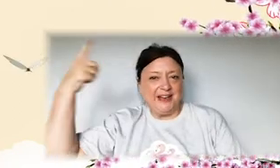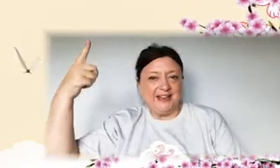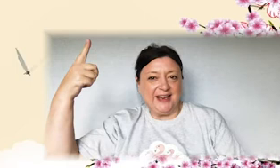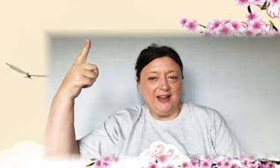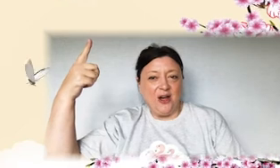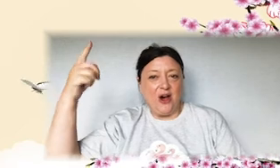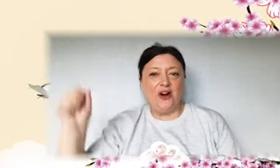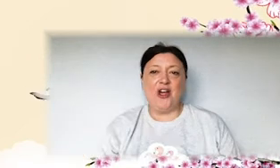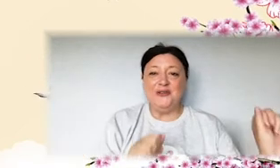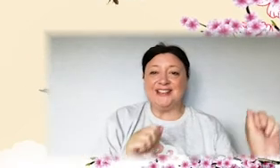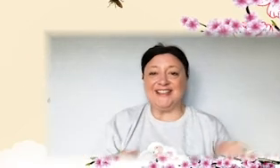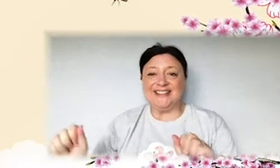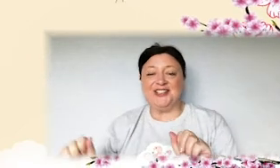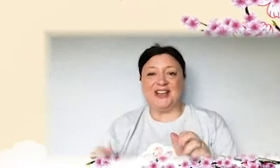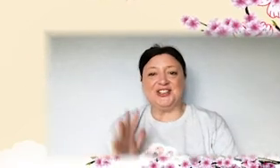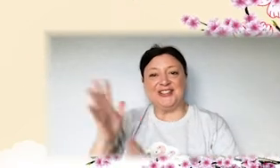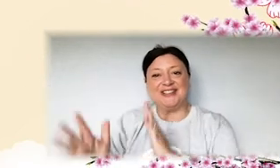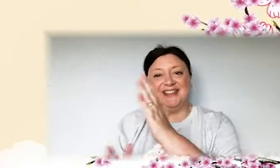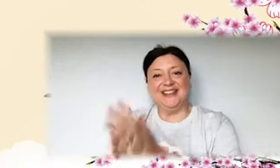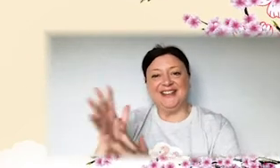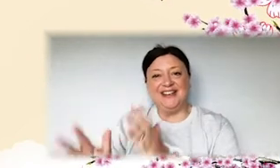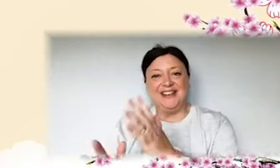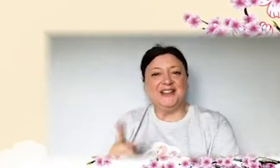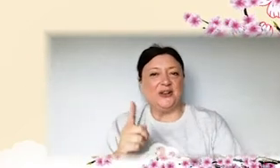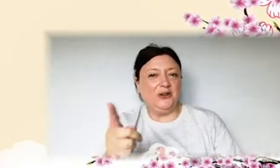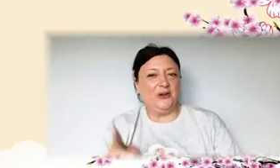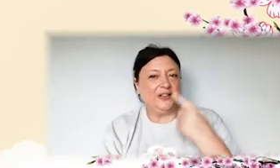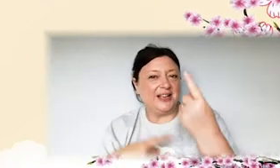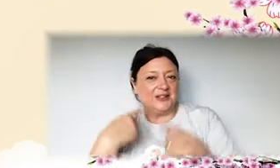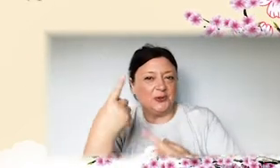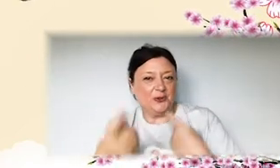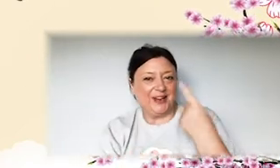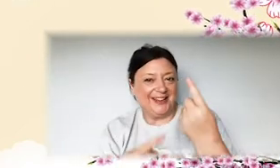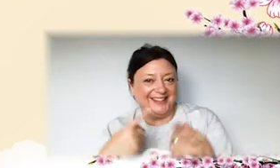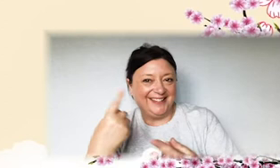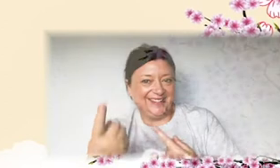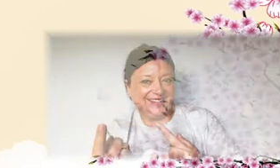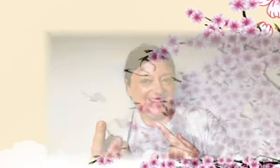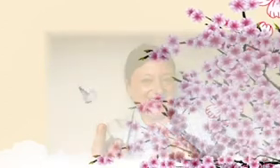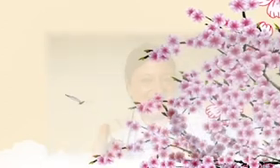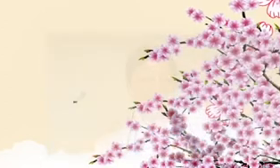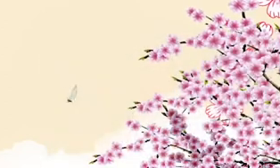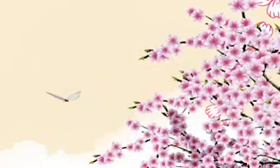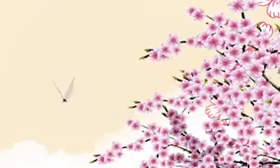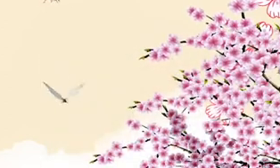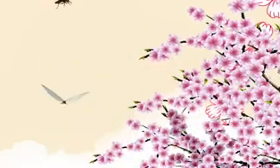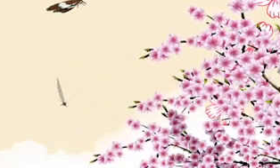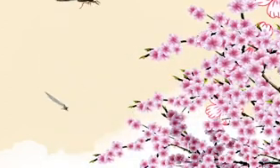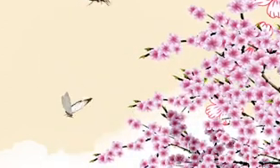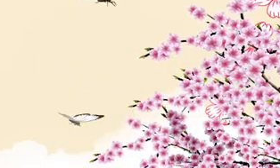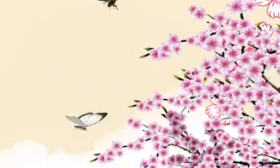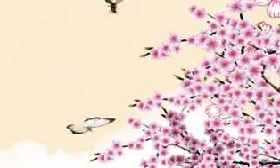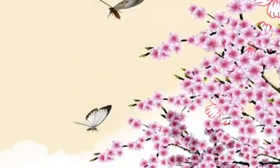our own dancing gestures so you can tell us your story. So you might want to do your butterfly again, or you